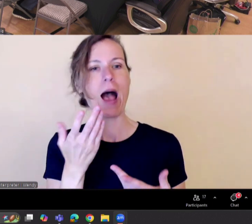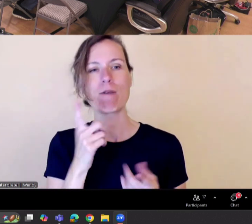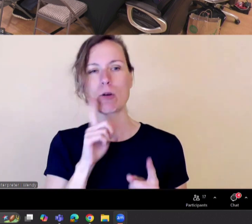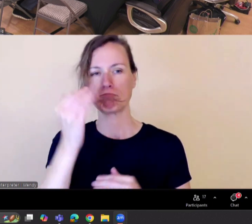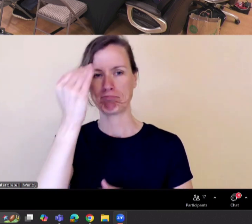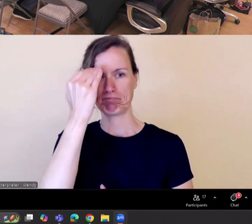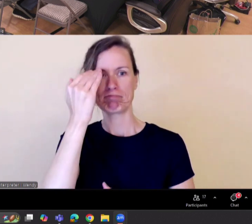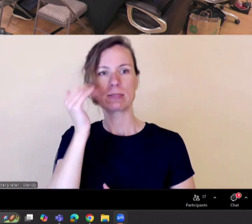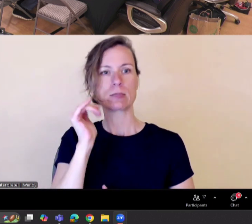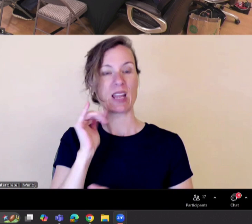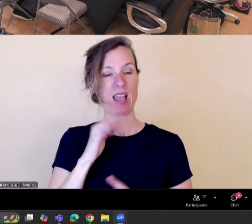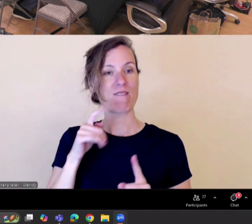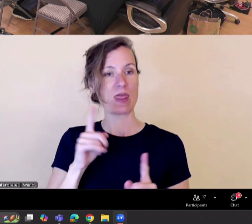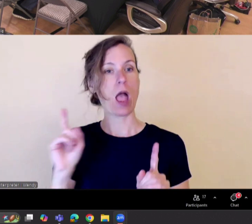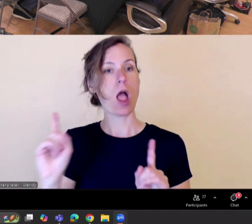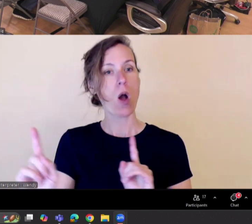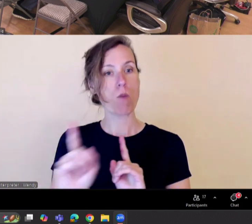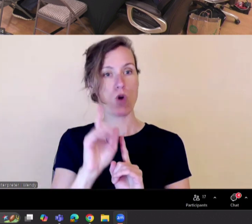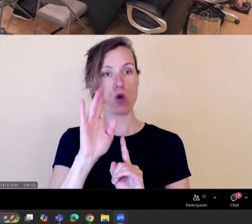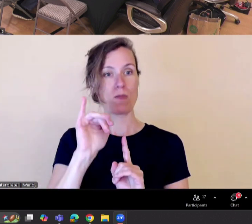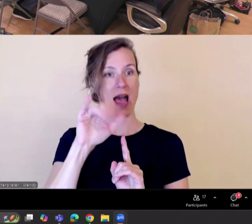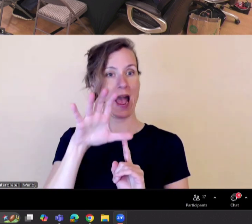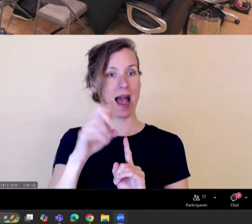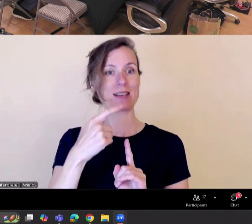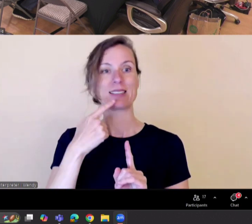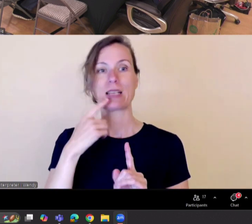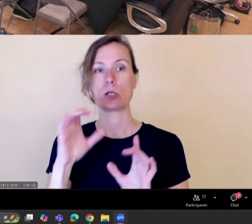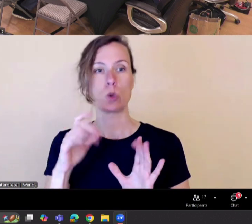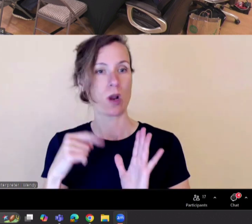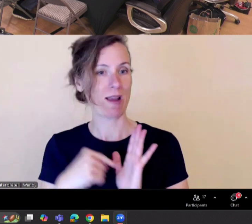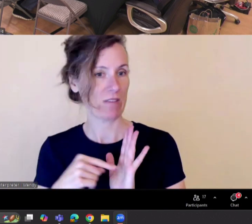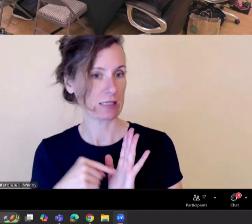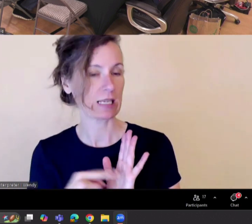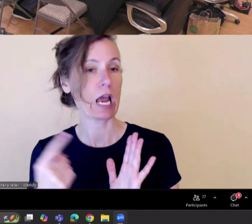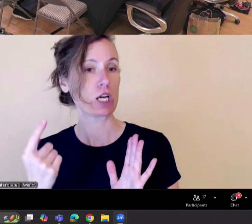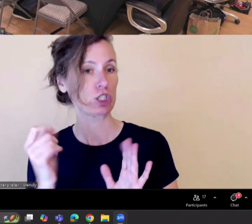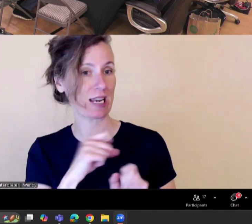ICE to say, hey, we're doing an investigation, can you help us out?